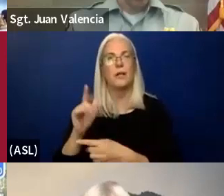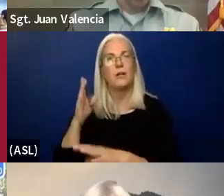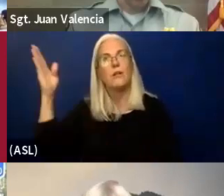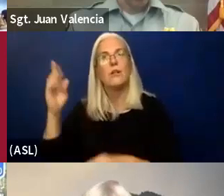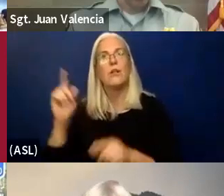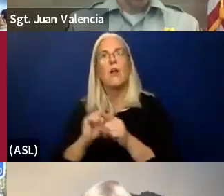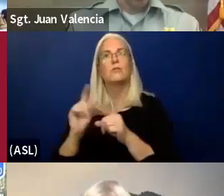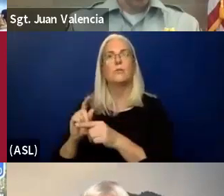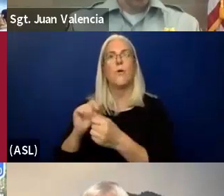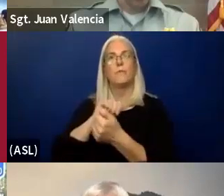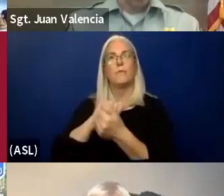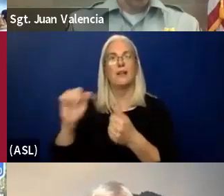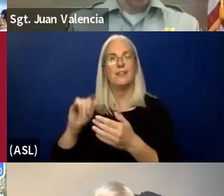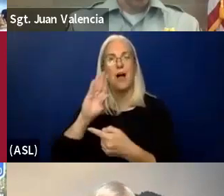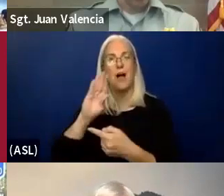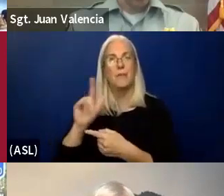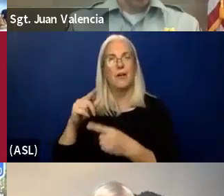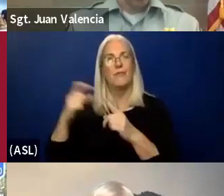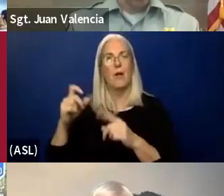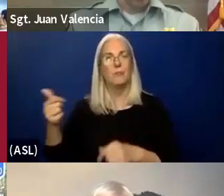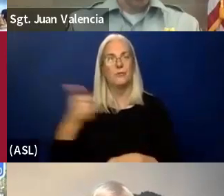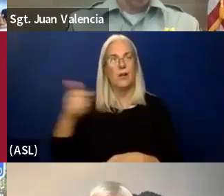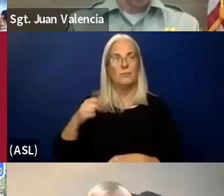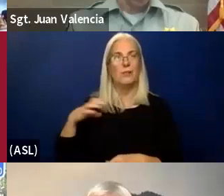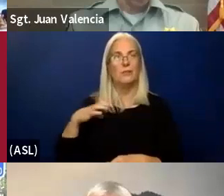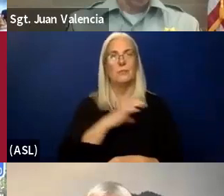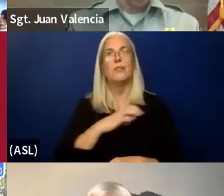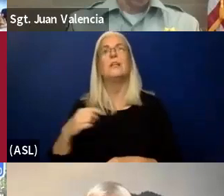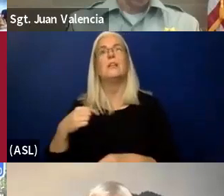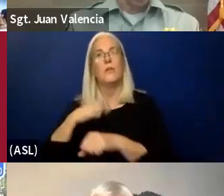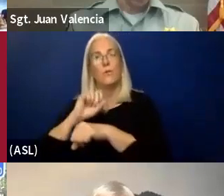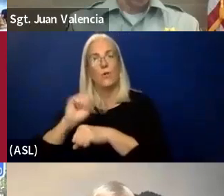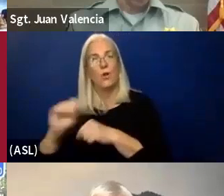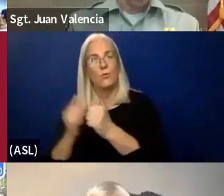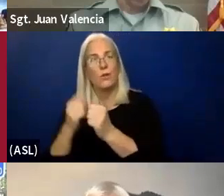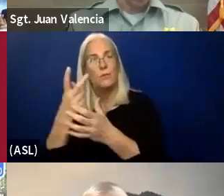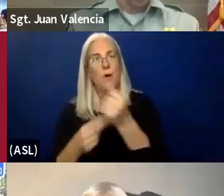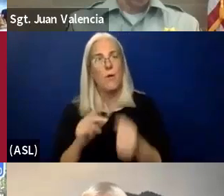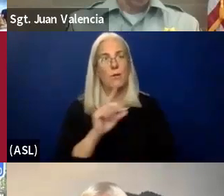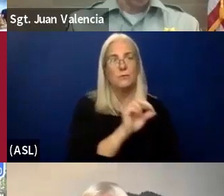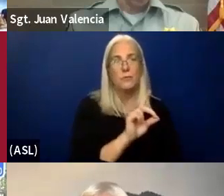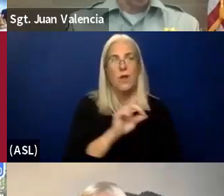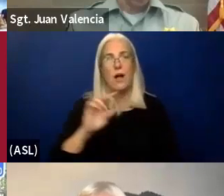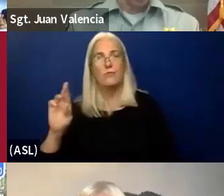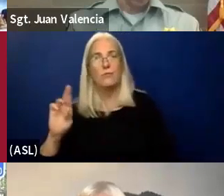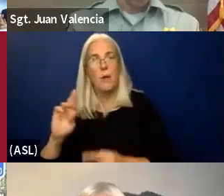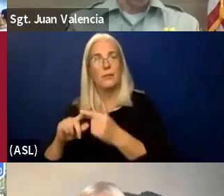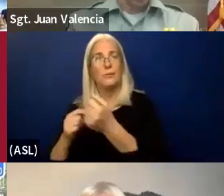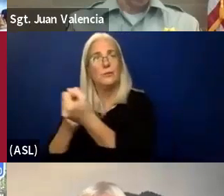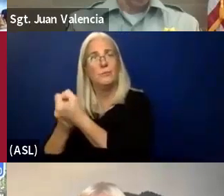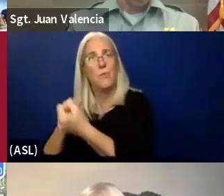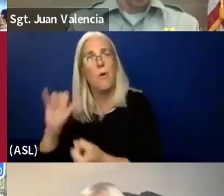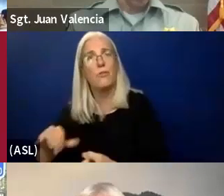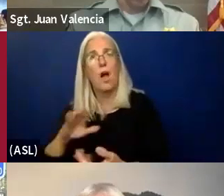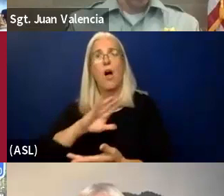week, thankfully with bipartisan support, that likewise calls for all of the Stafford Act federal disasters in 2020